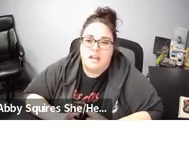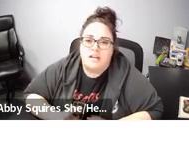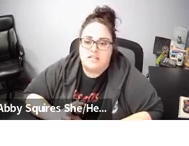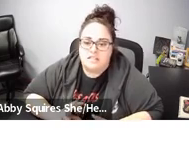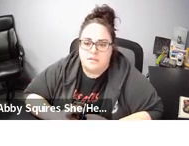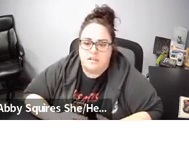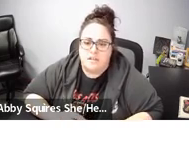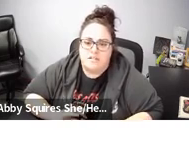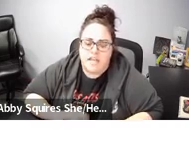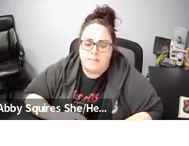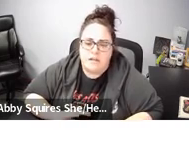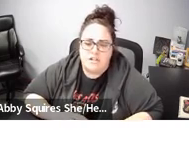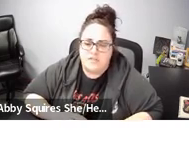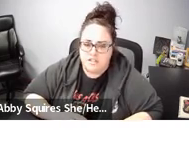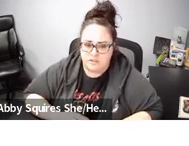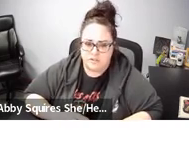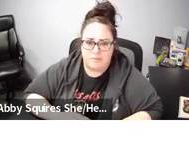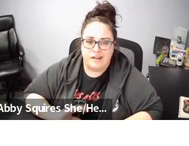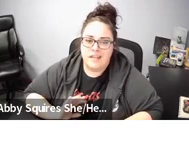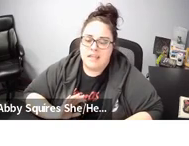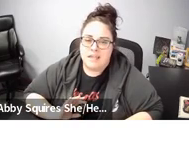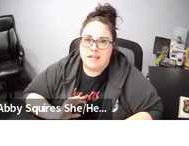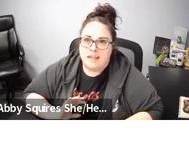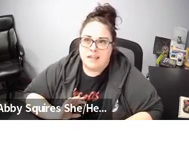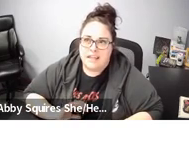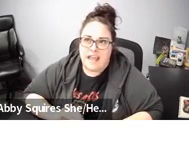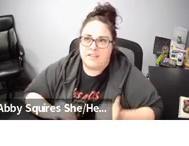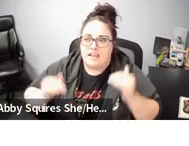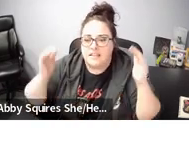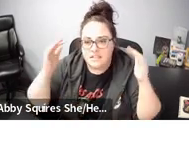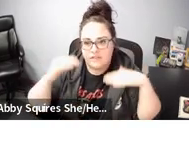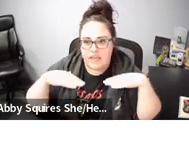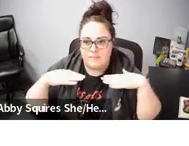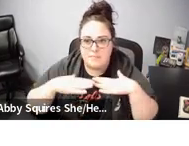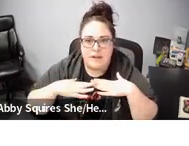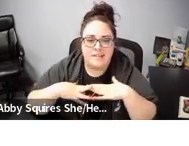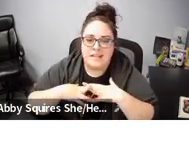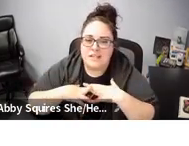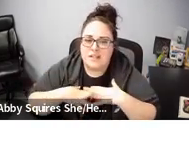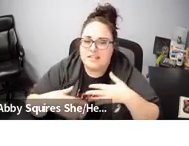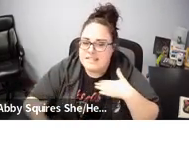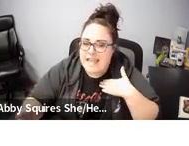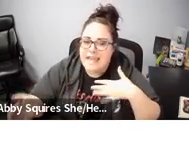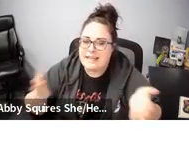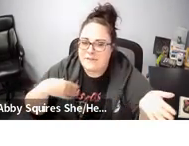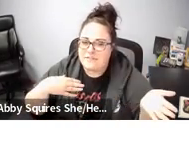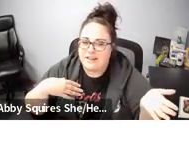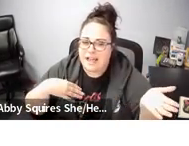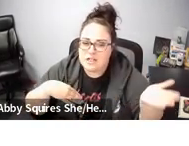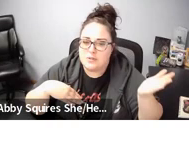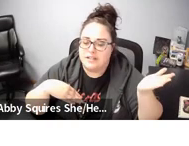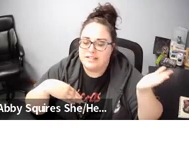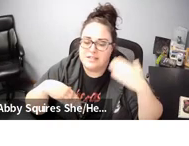they had an accessibility tab. I'm not sure if they still do, but it had like a list of games, but it didn't list any of